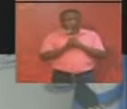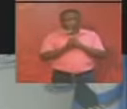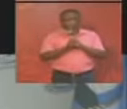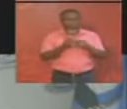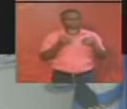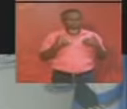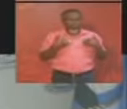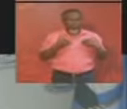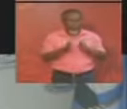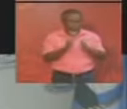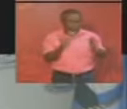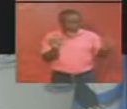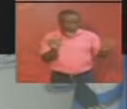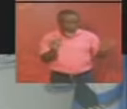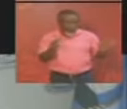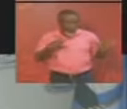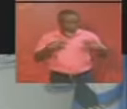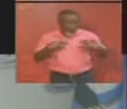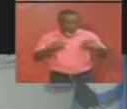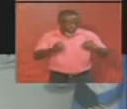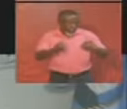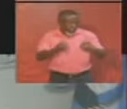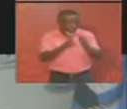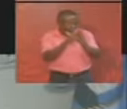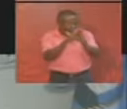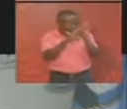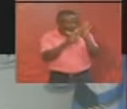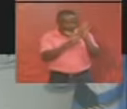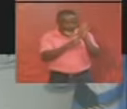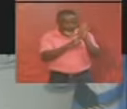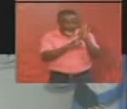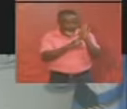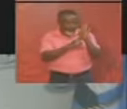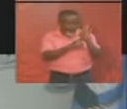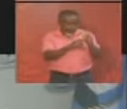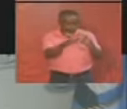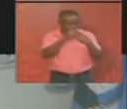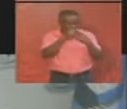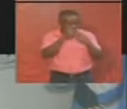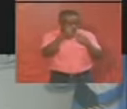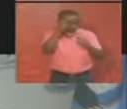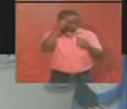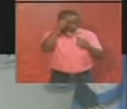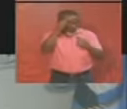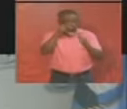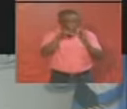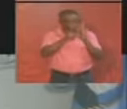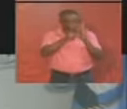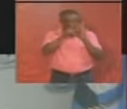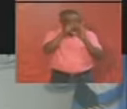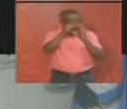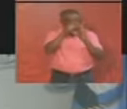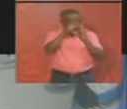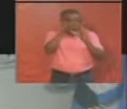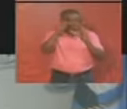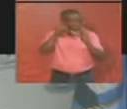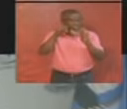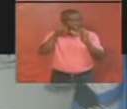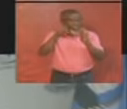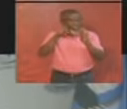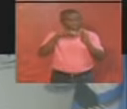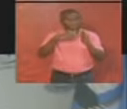the public health guidelines, there are specific guidelines with respect to hotels, etc. And we